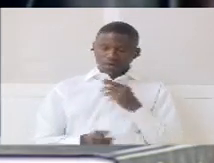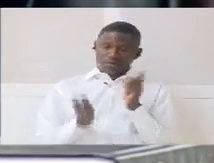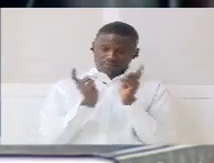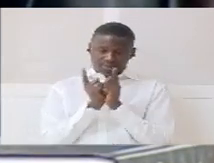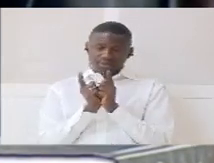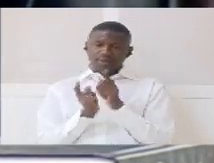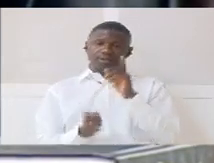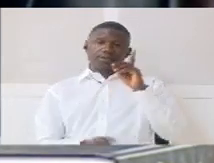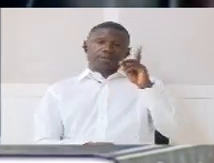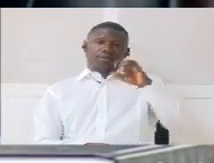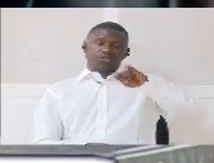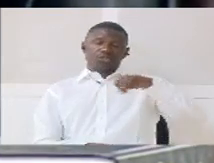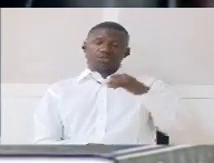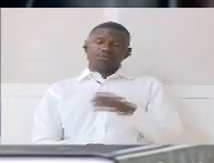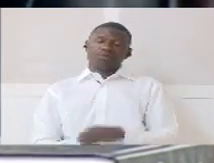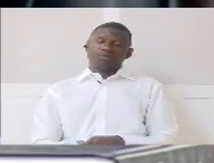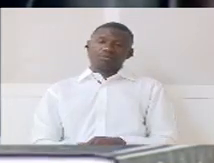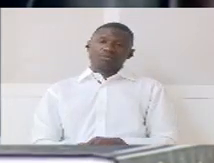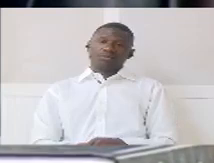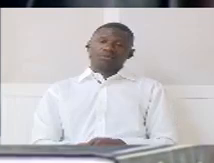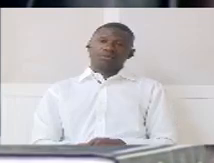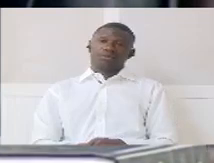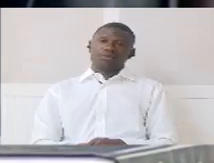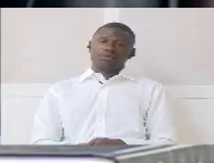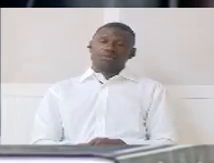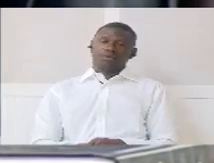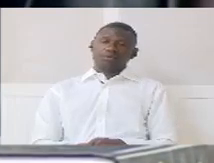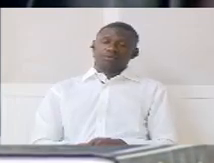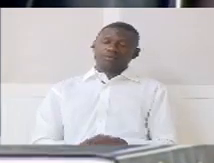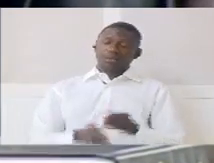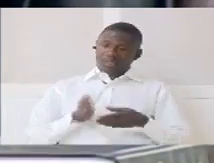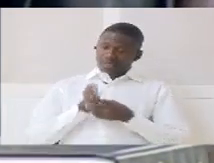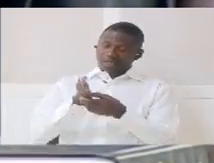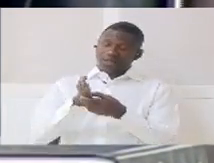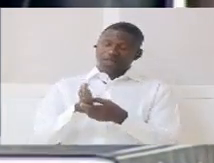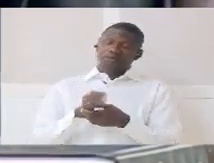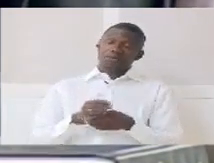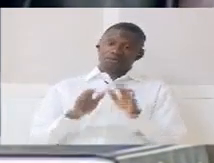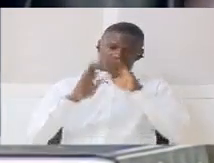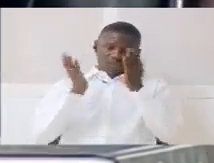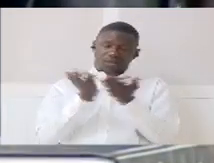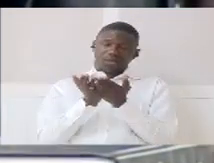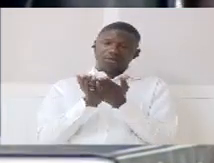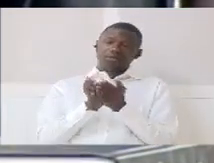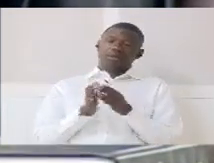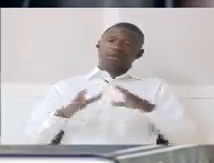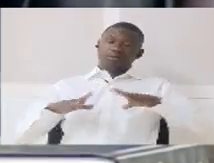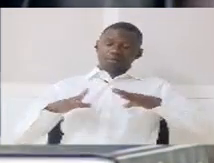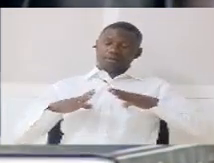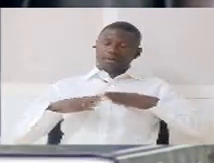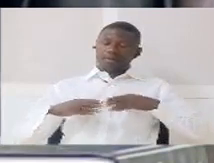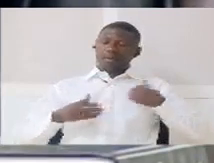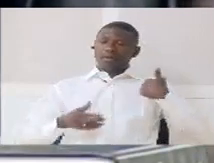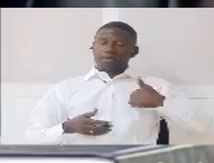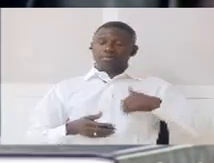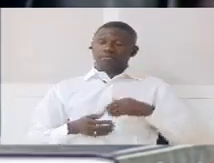there. And then what happened? DG ko I officially paraded in. DG